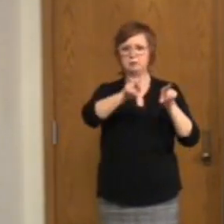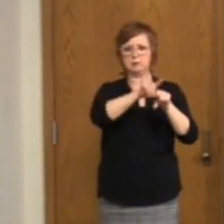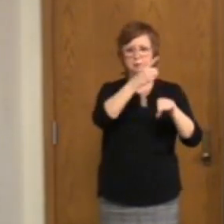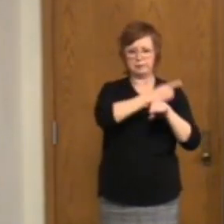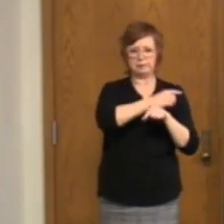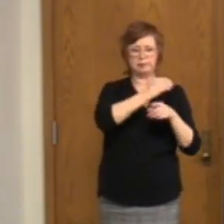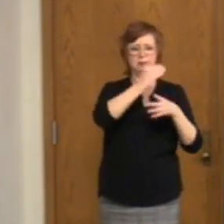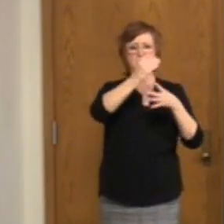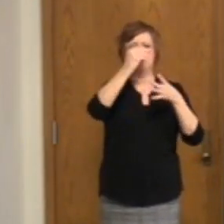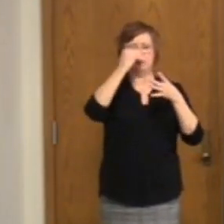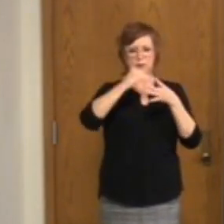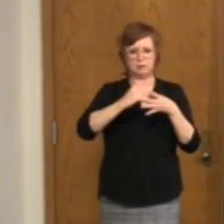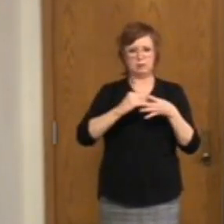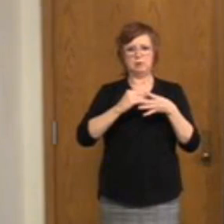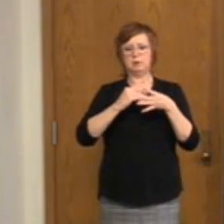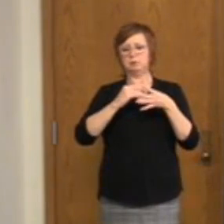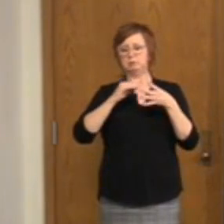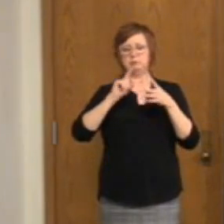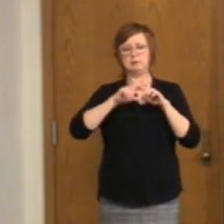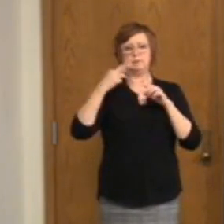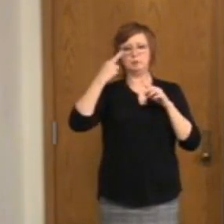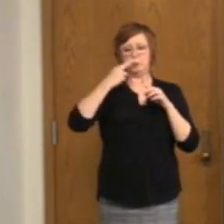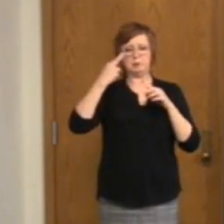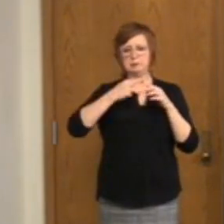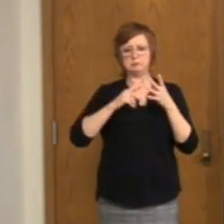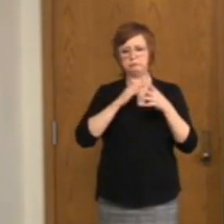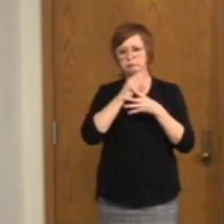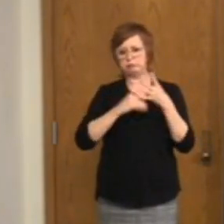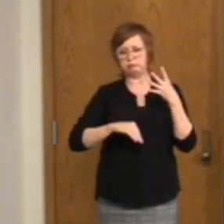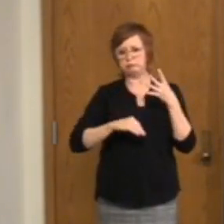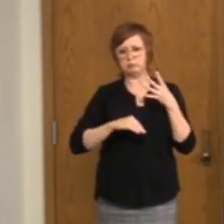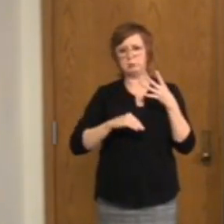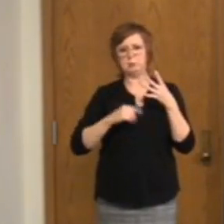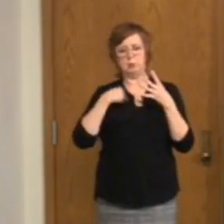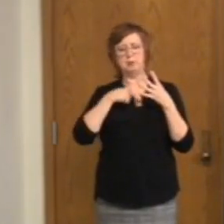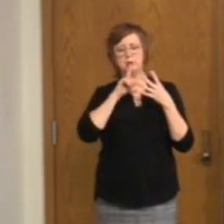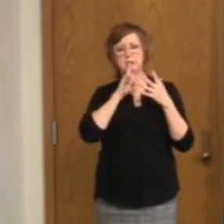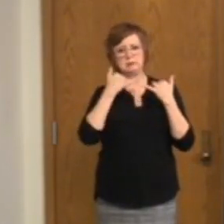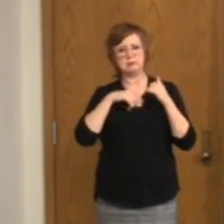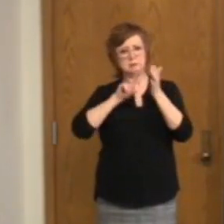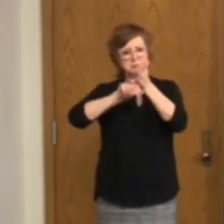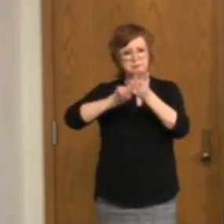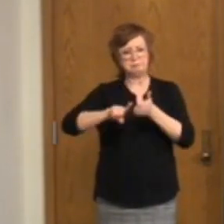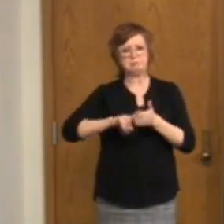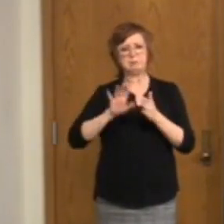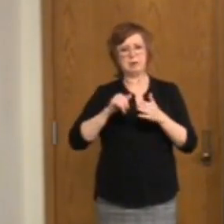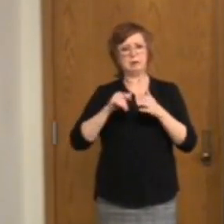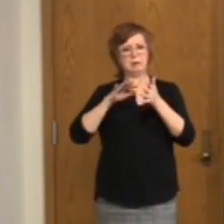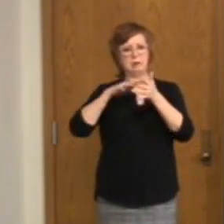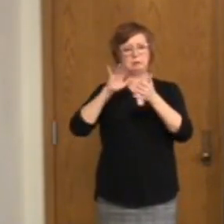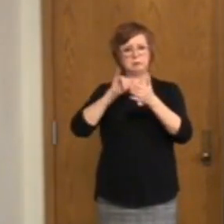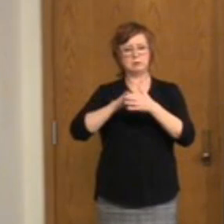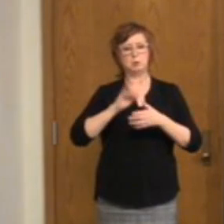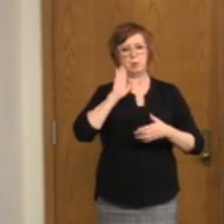on that. And making sure that we are able to better understand if